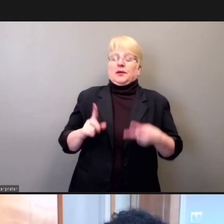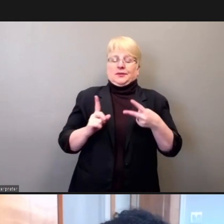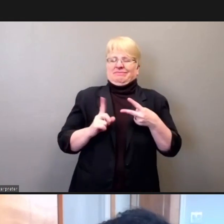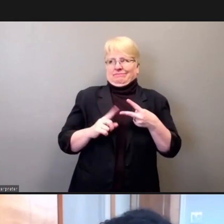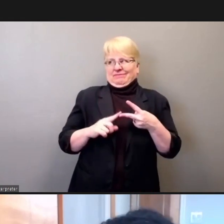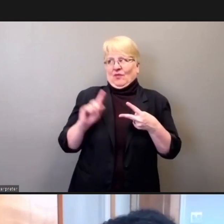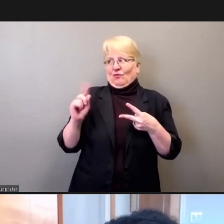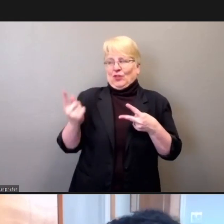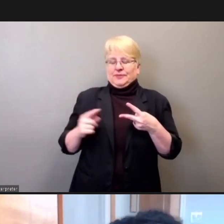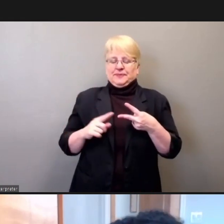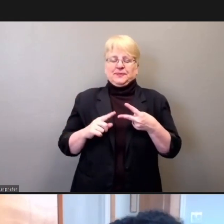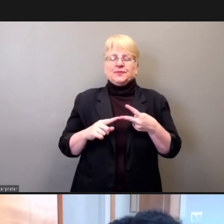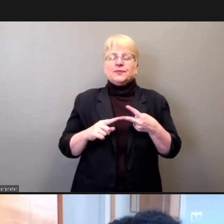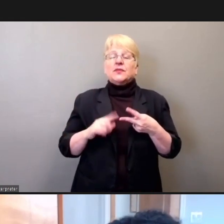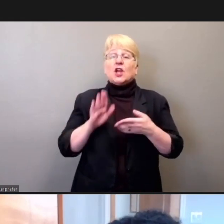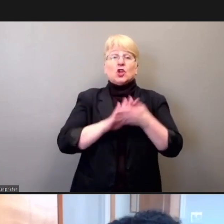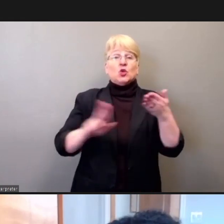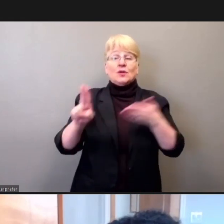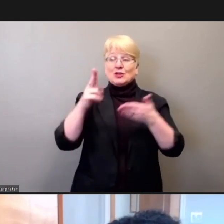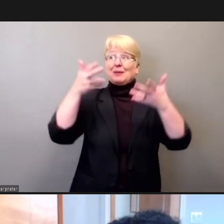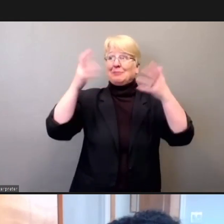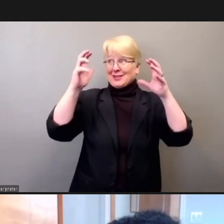is, and